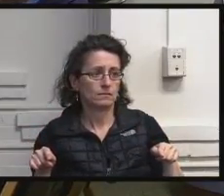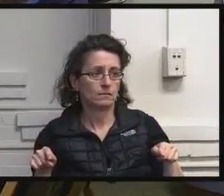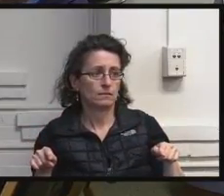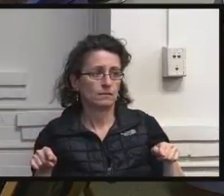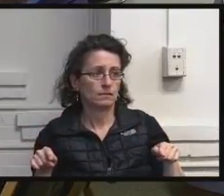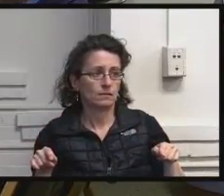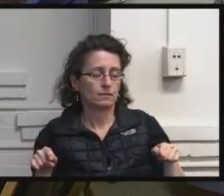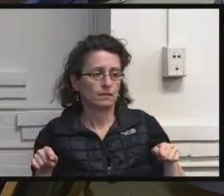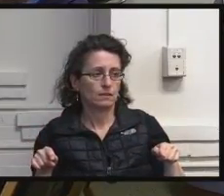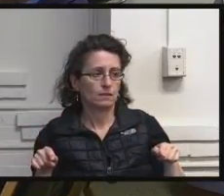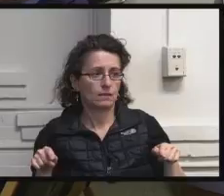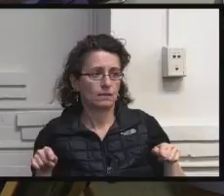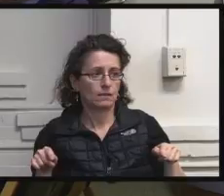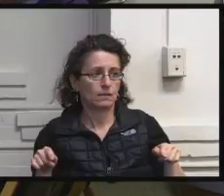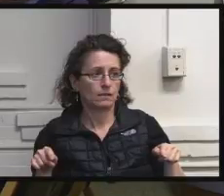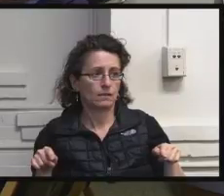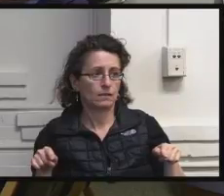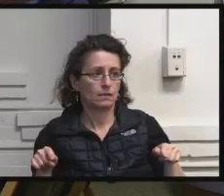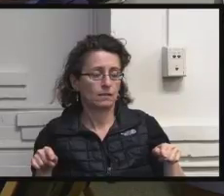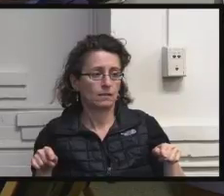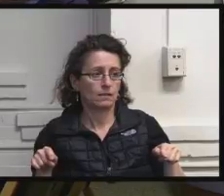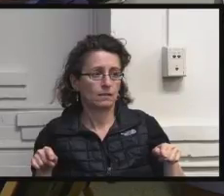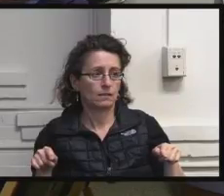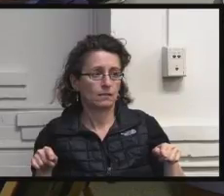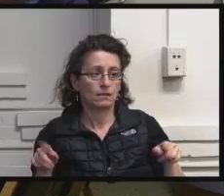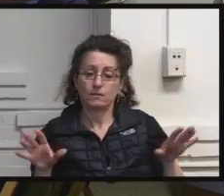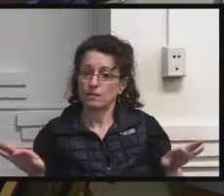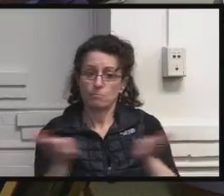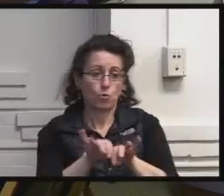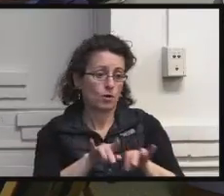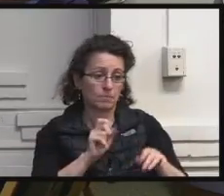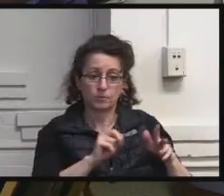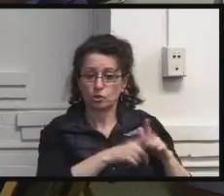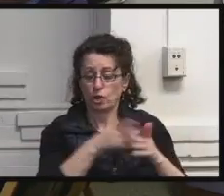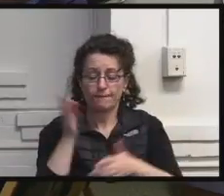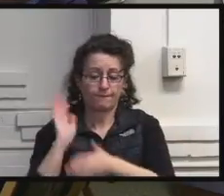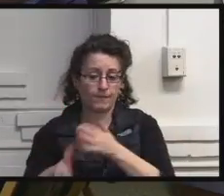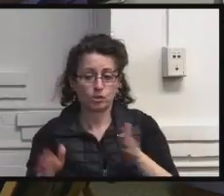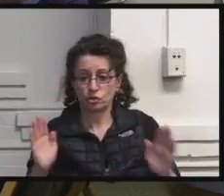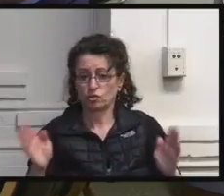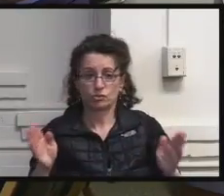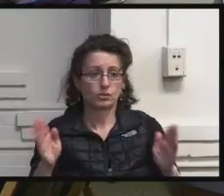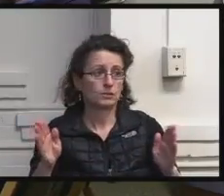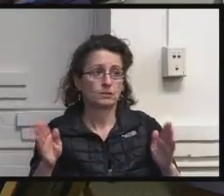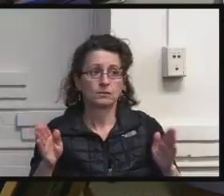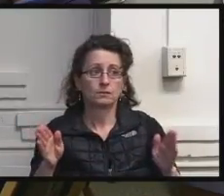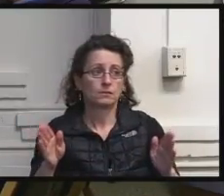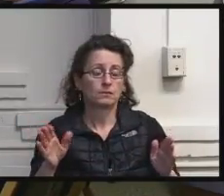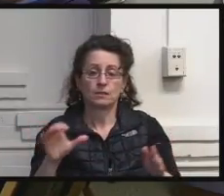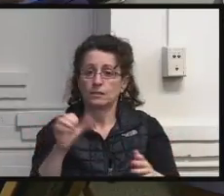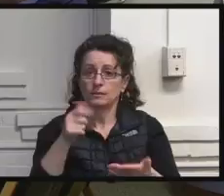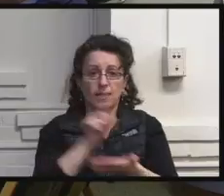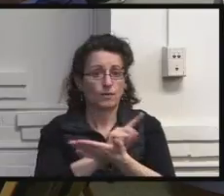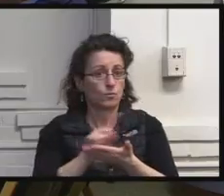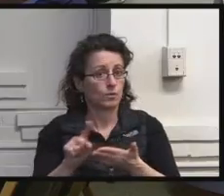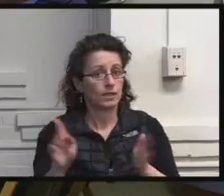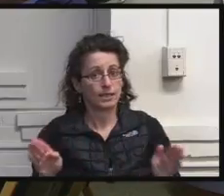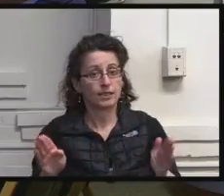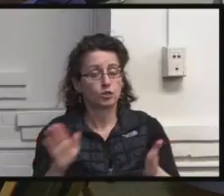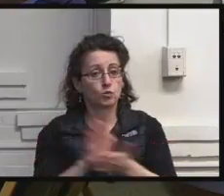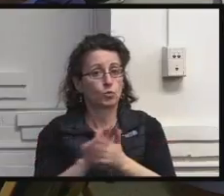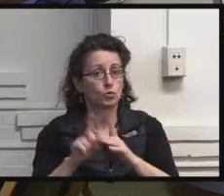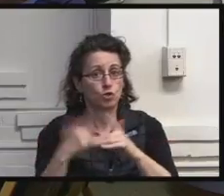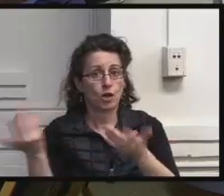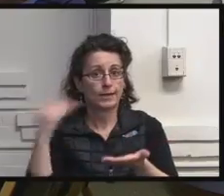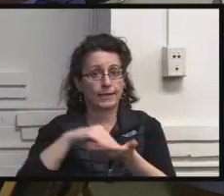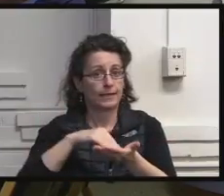traffic, the time factor has to come into play. So 10 weeks either way, you're going to end up bumping into the